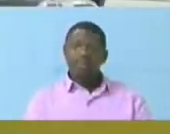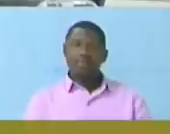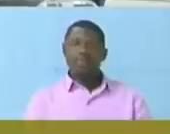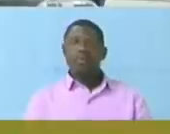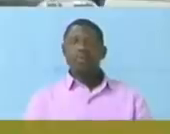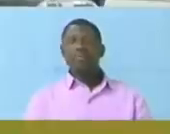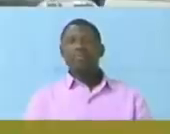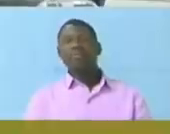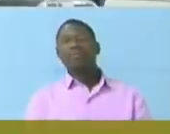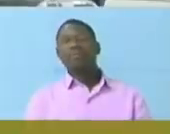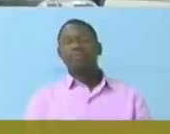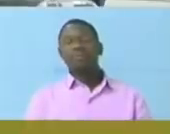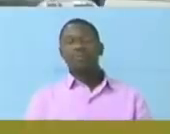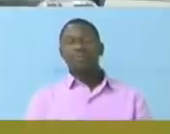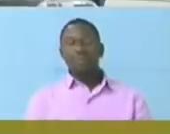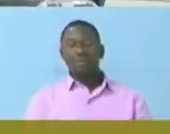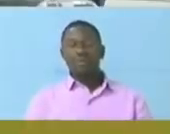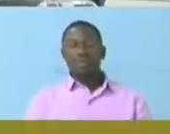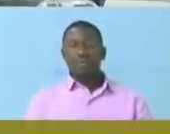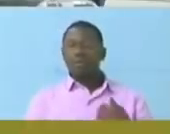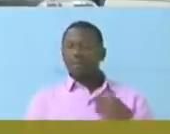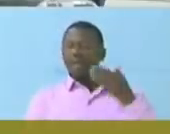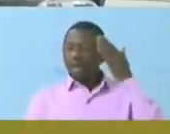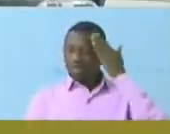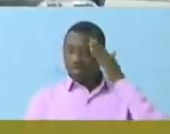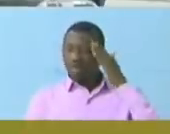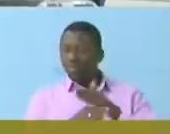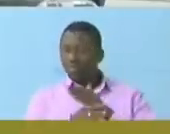I always, as I said, I know you made efforts, but let's yes. put aside the efforts.